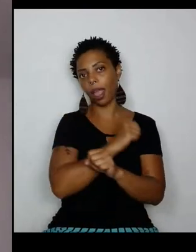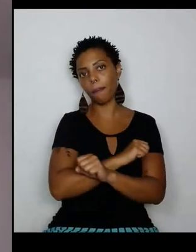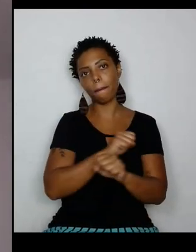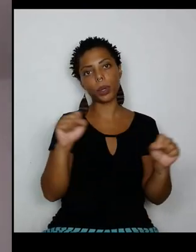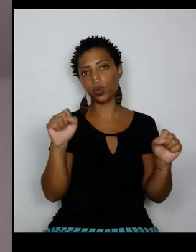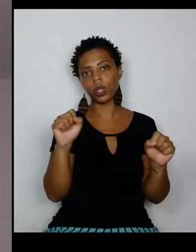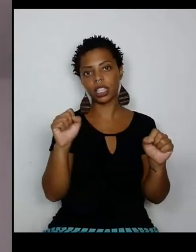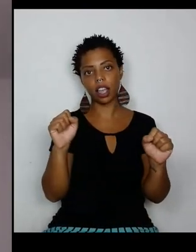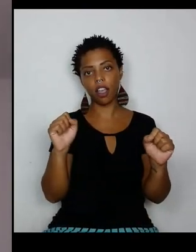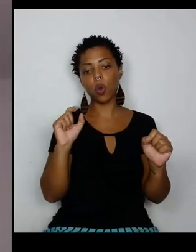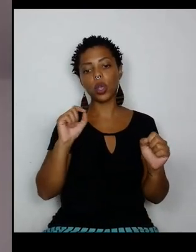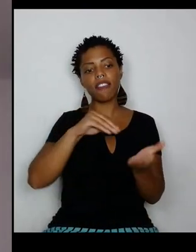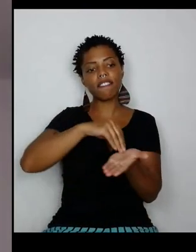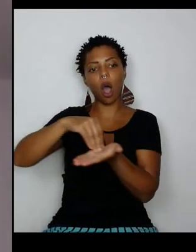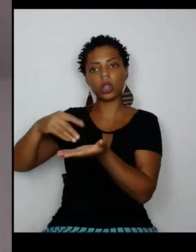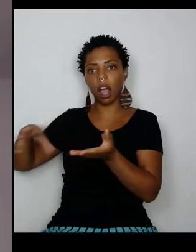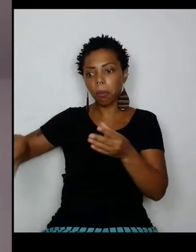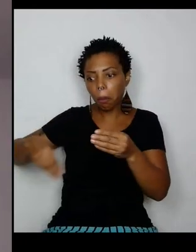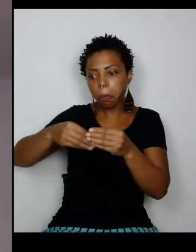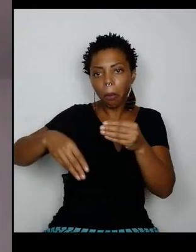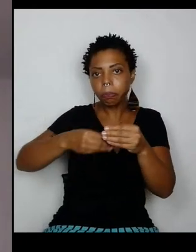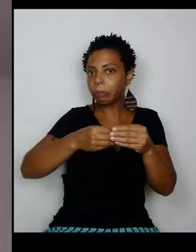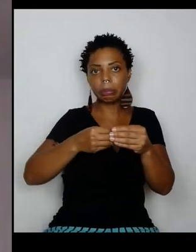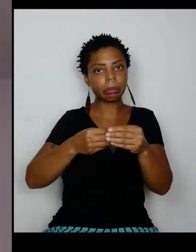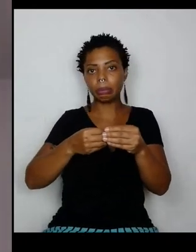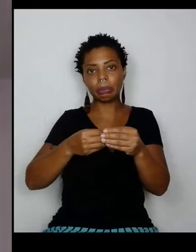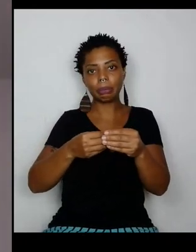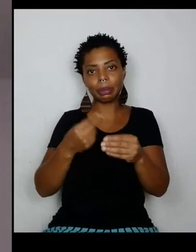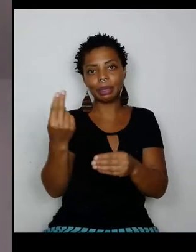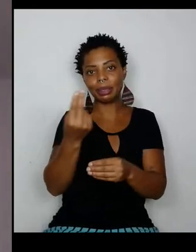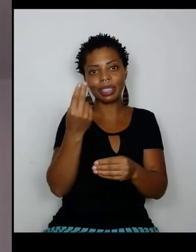increased the power of these gaps